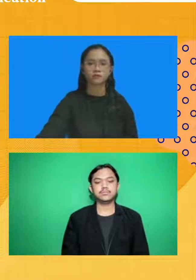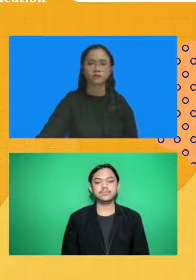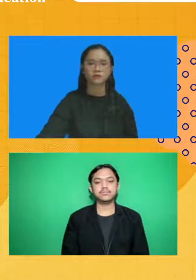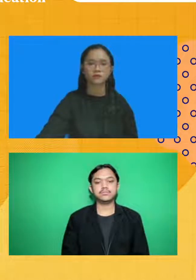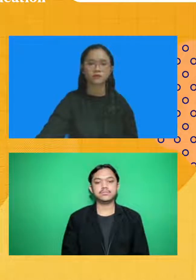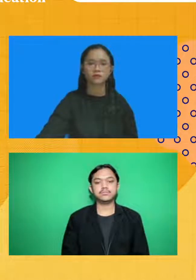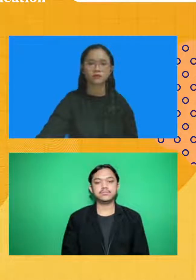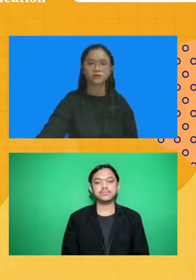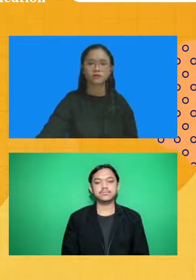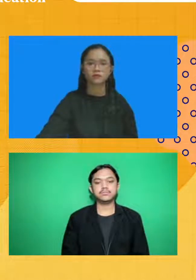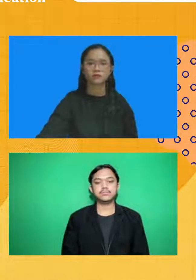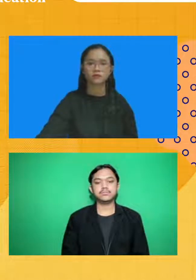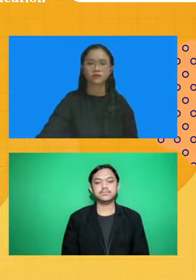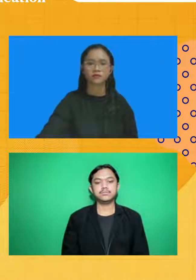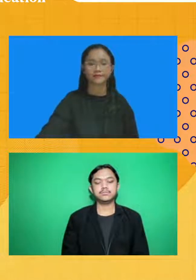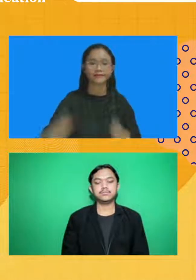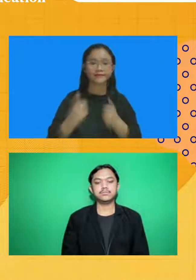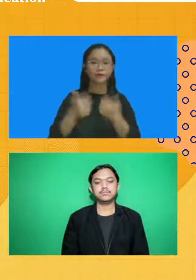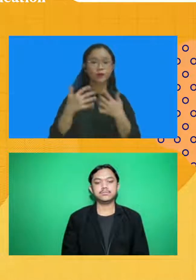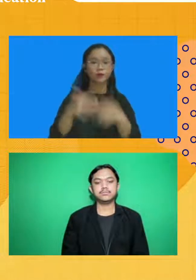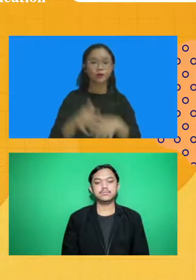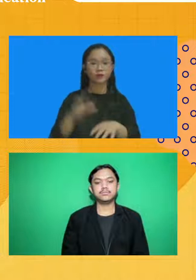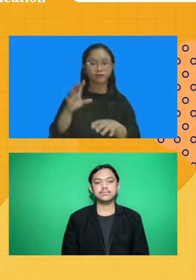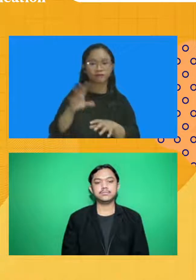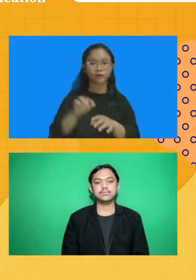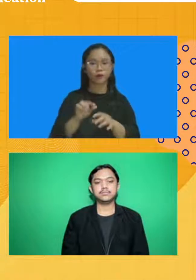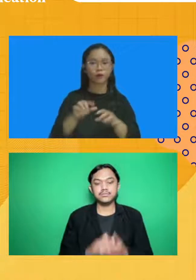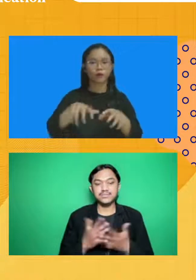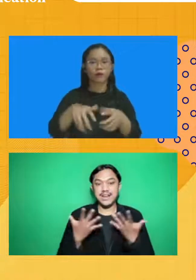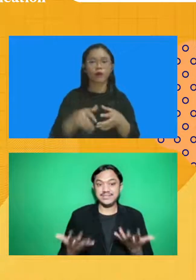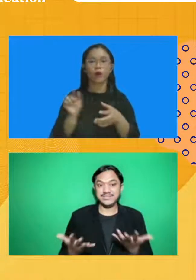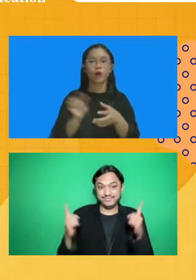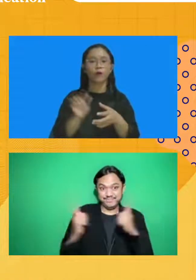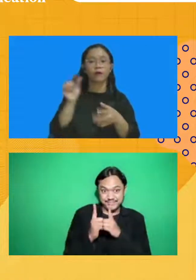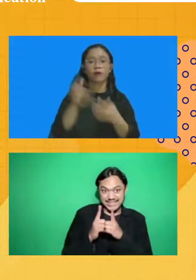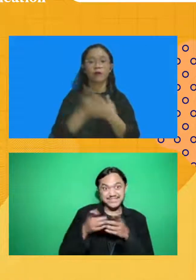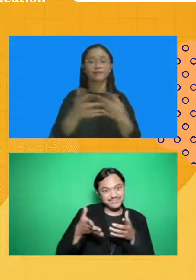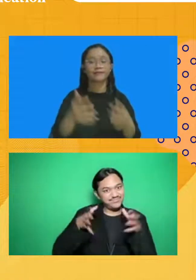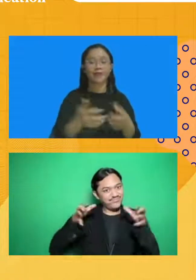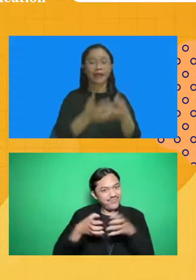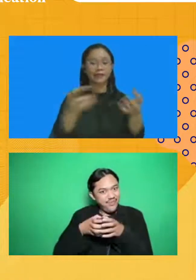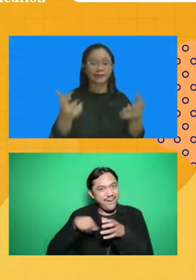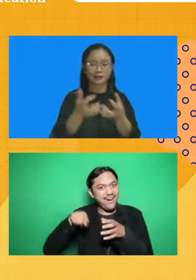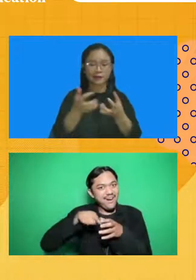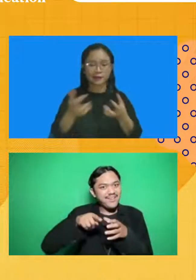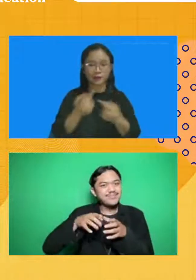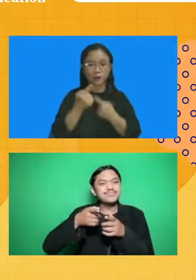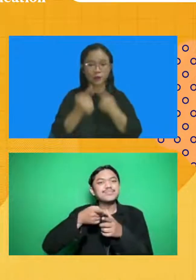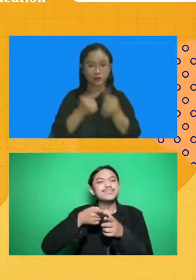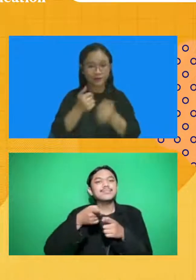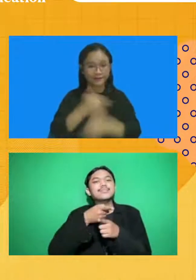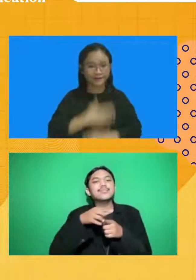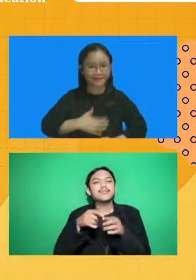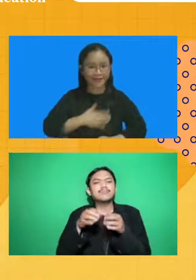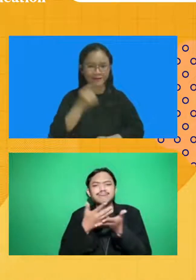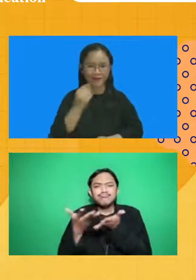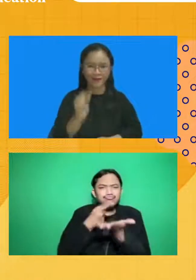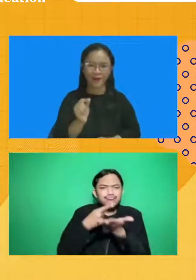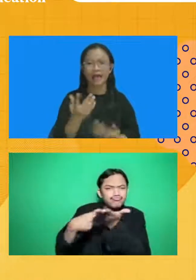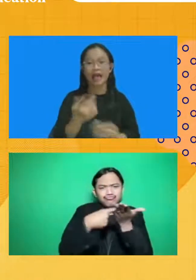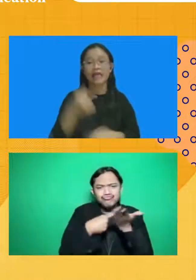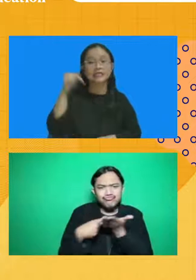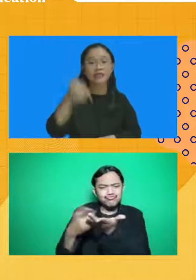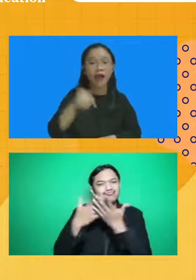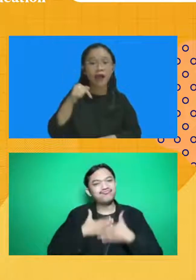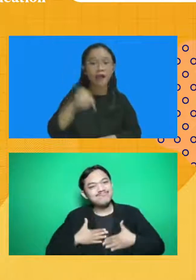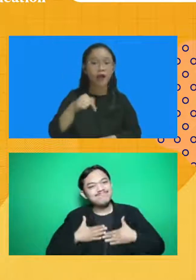Okay, again back to main session. Hope you all enjoy your breakout room session. So right now, we are going